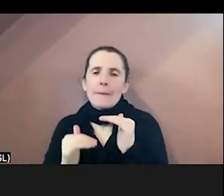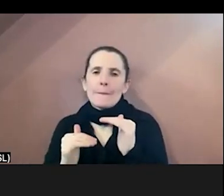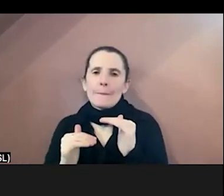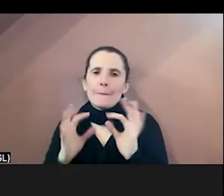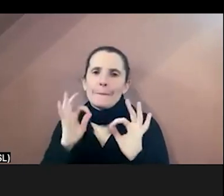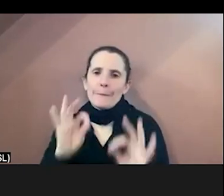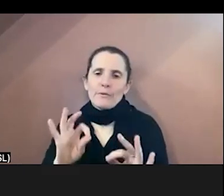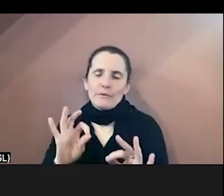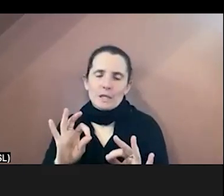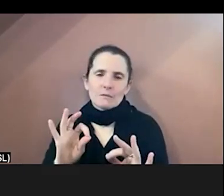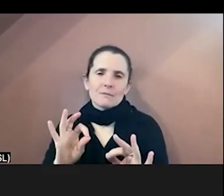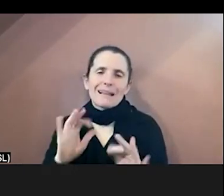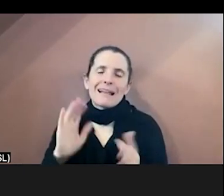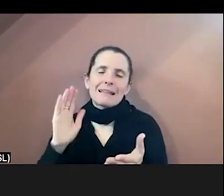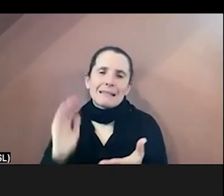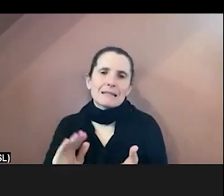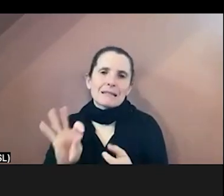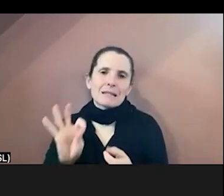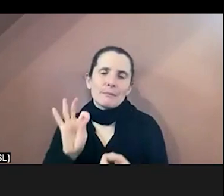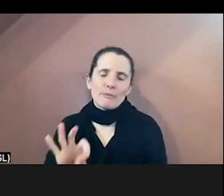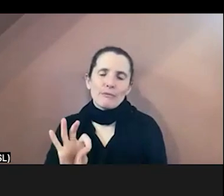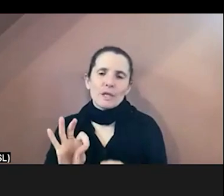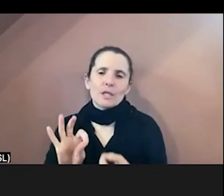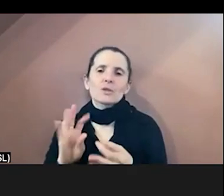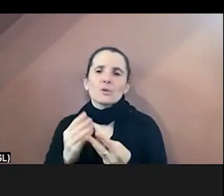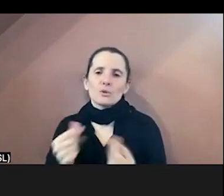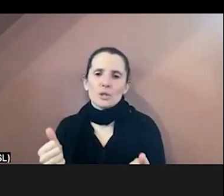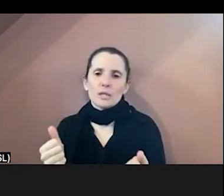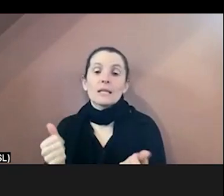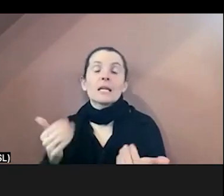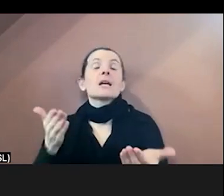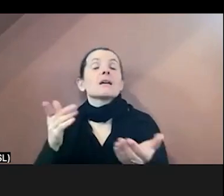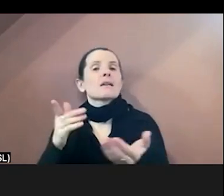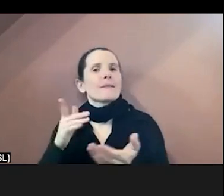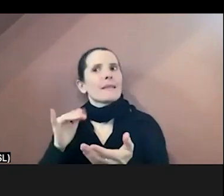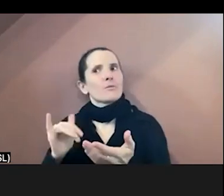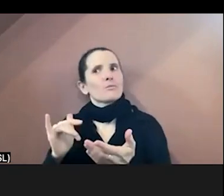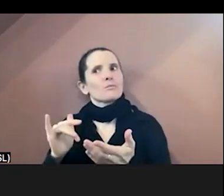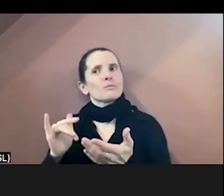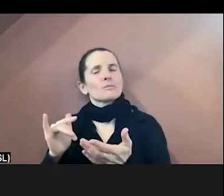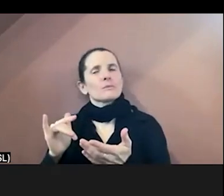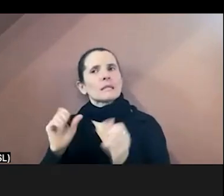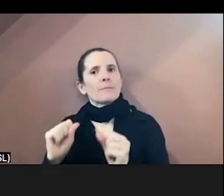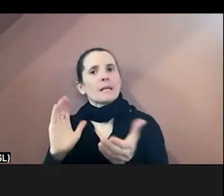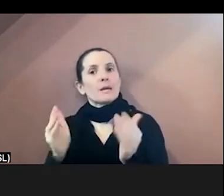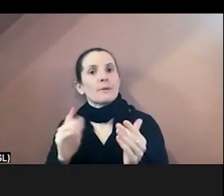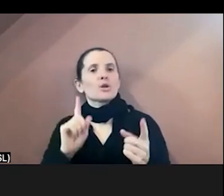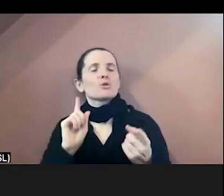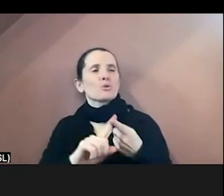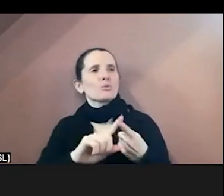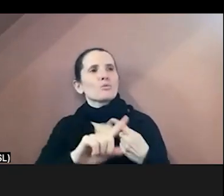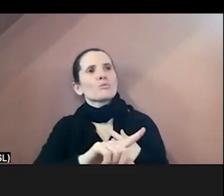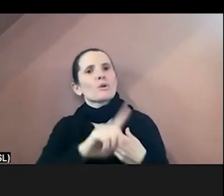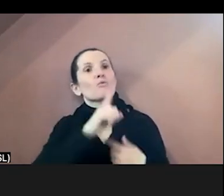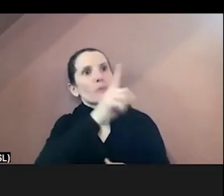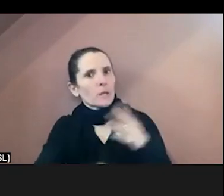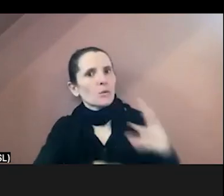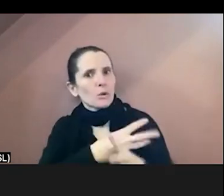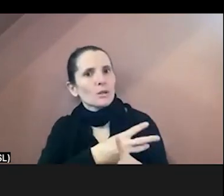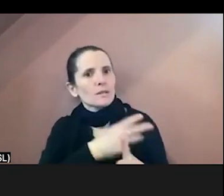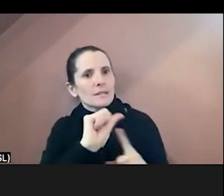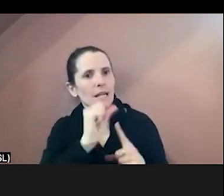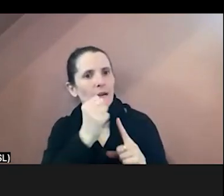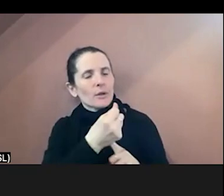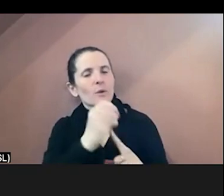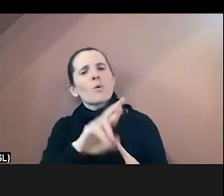case must be compared or to other algorithms to solve the same problem, or to a real world scenario like I did in this case,